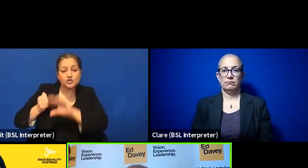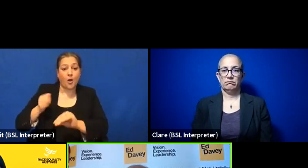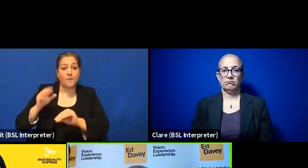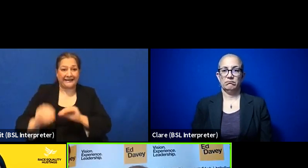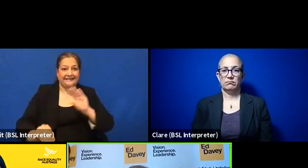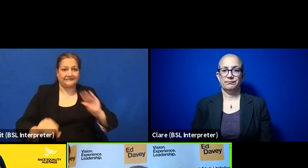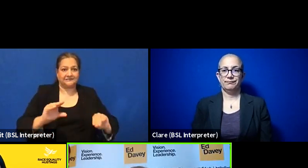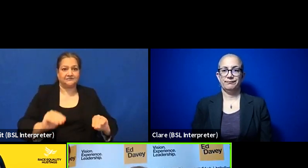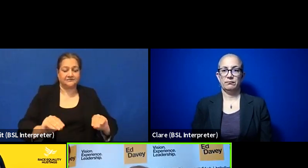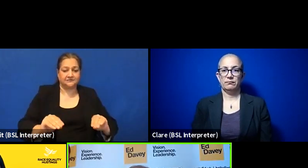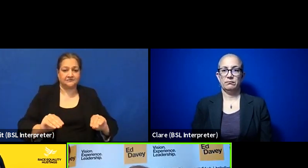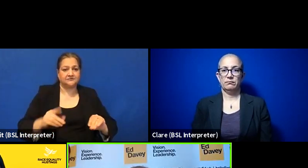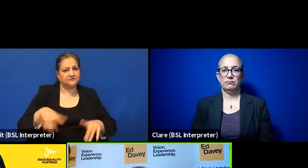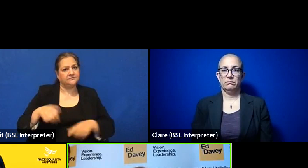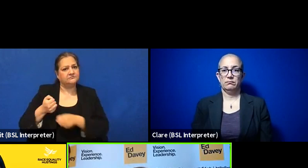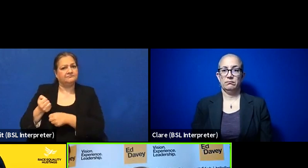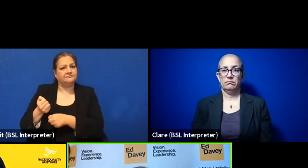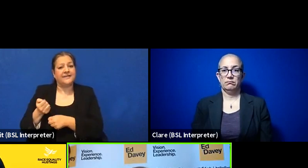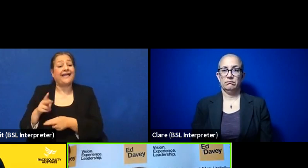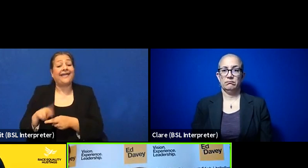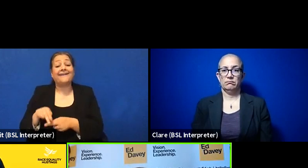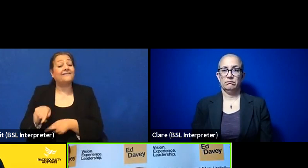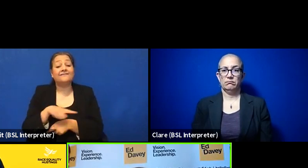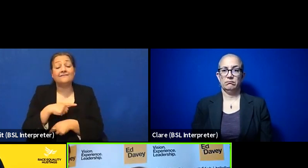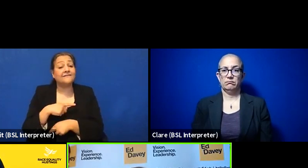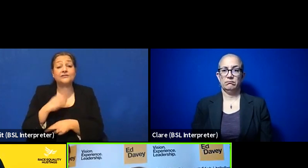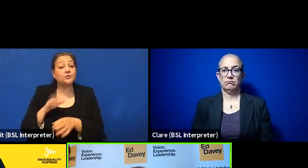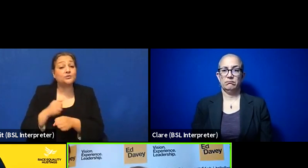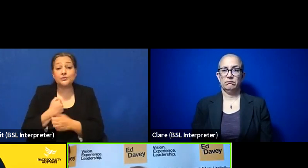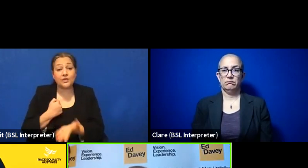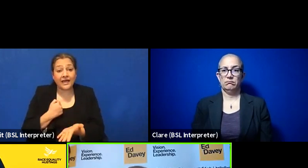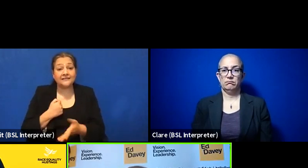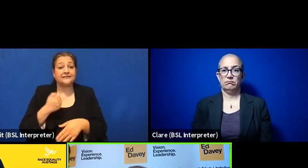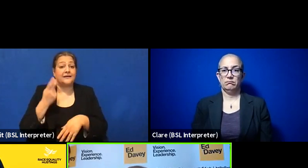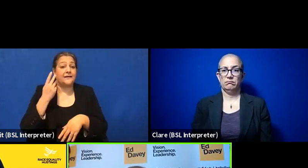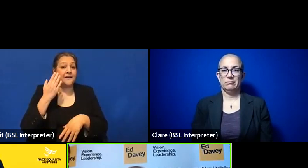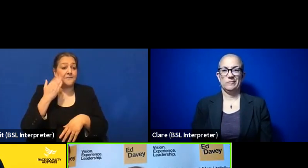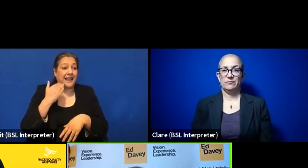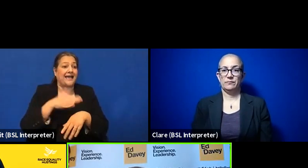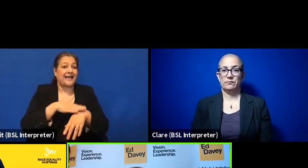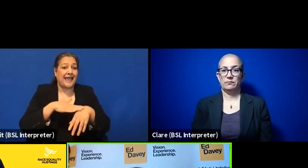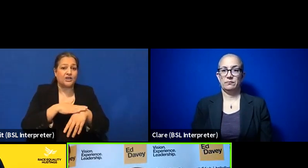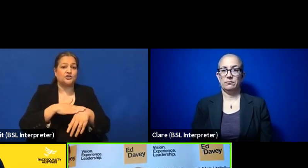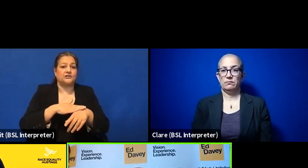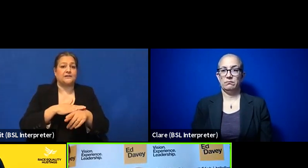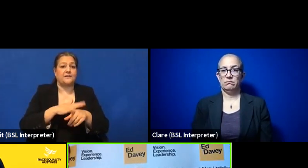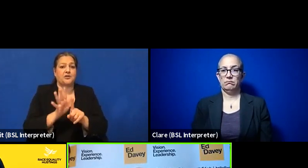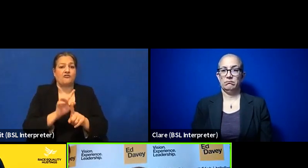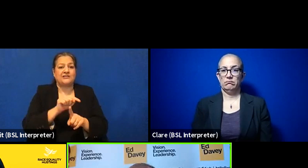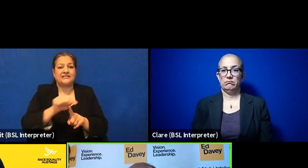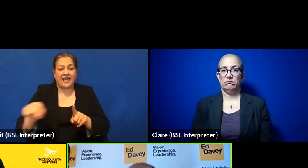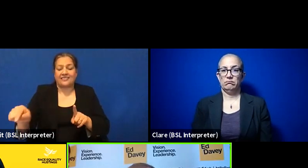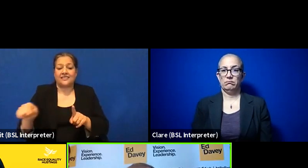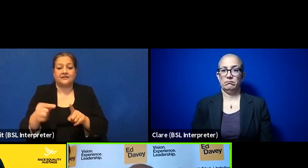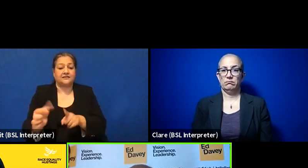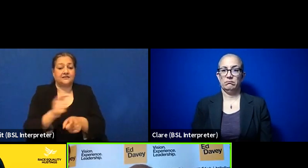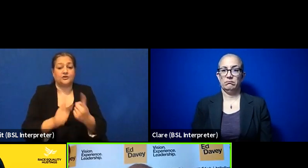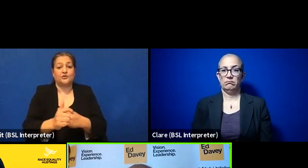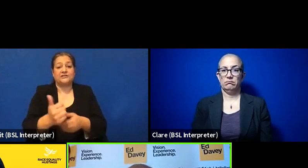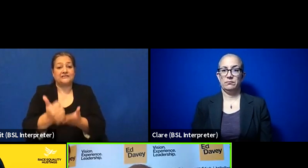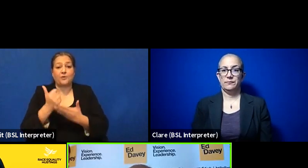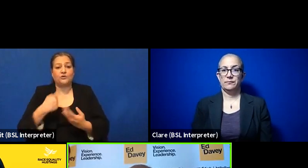we won't deserve to get the support of Black, Asian and minority ethnic communities across our country. Let me finally